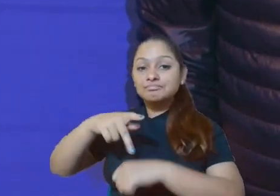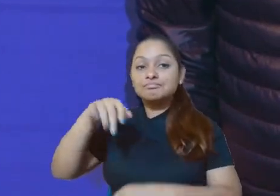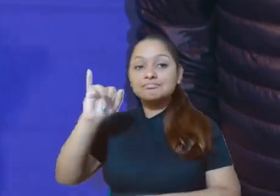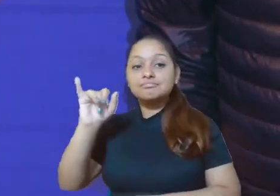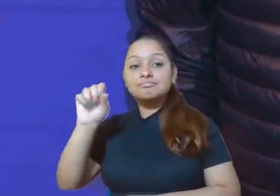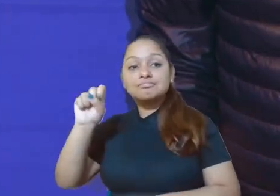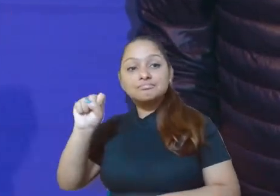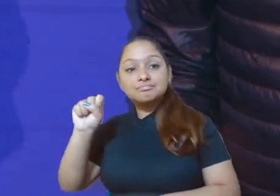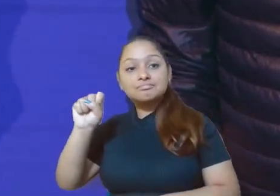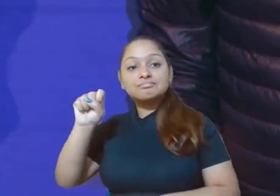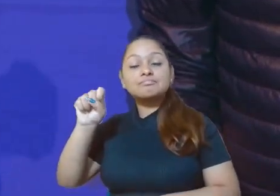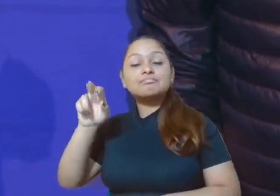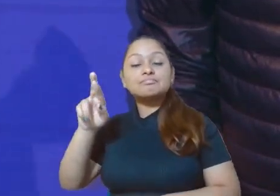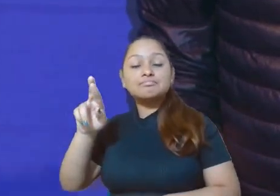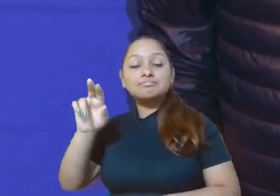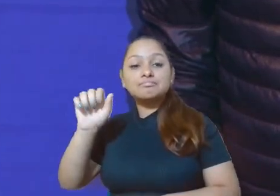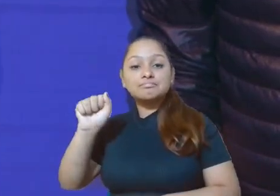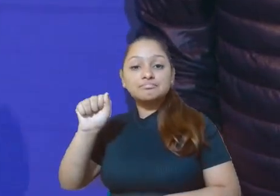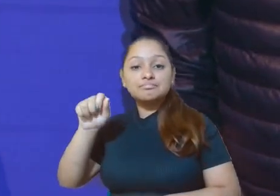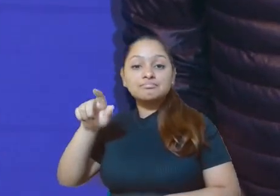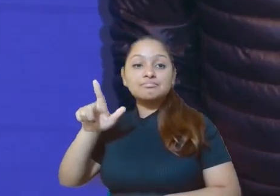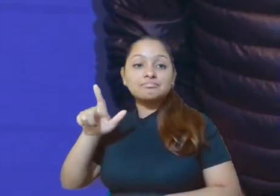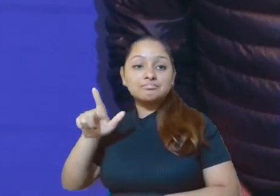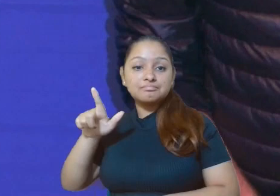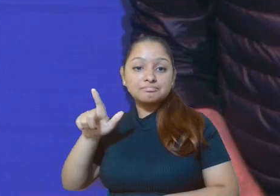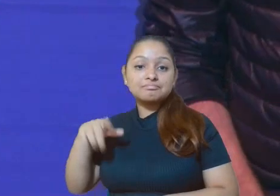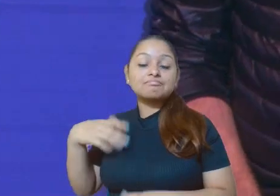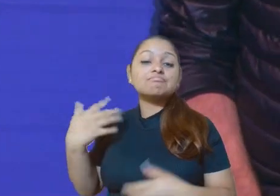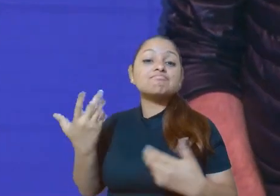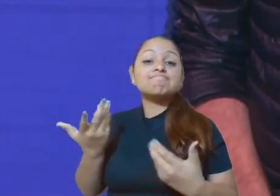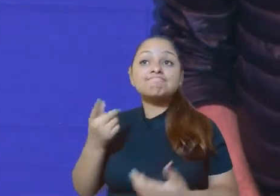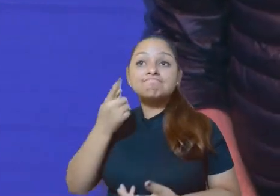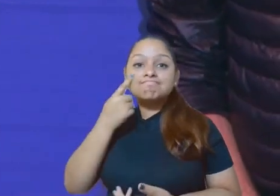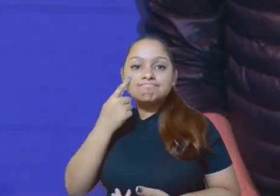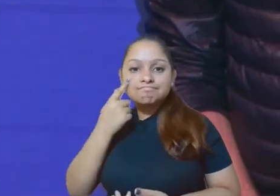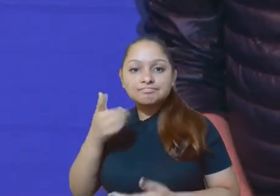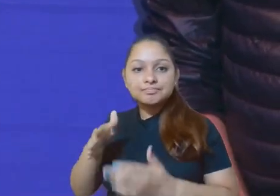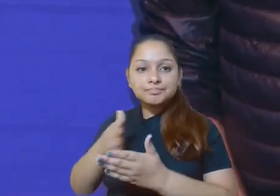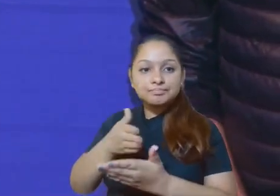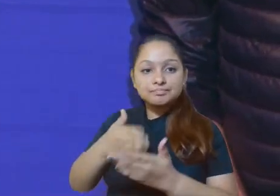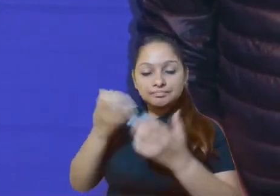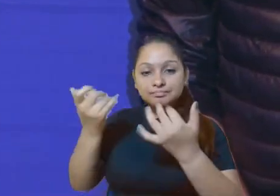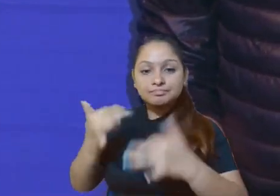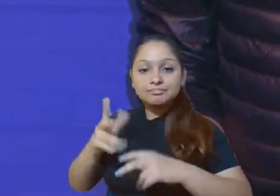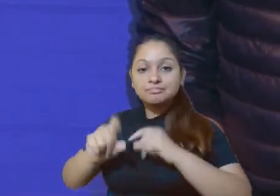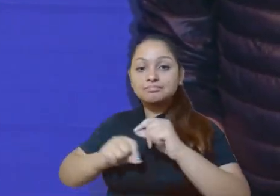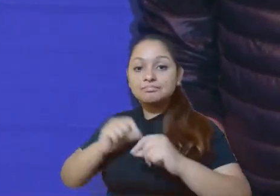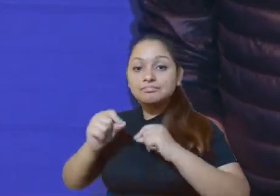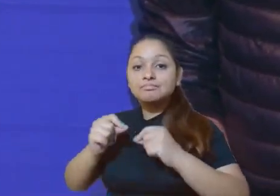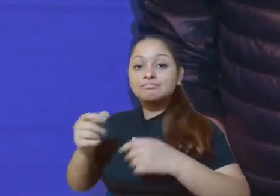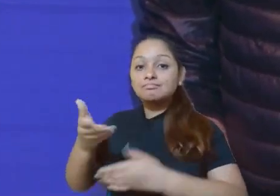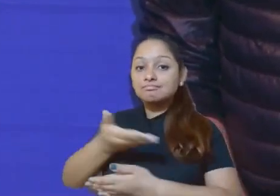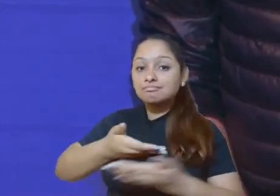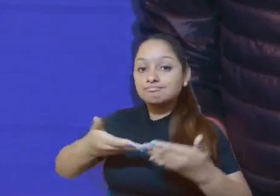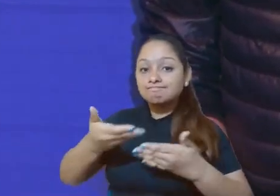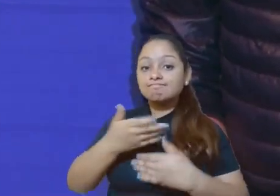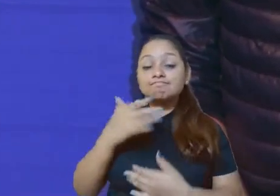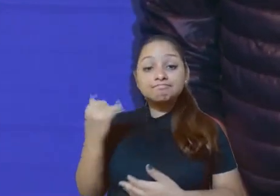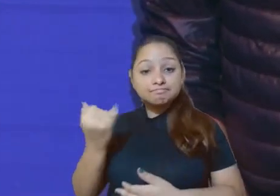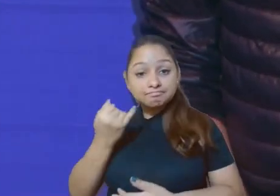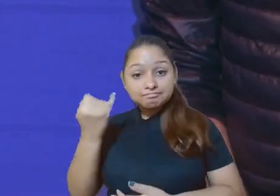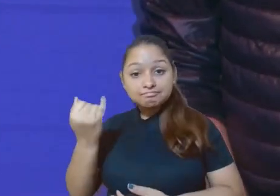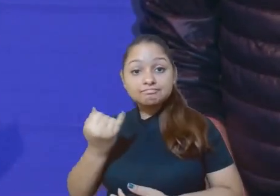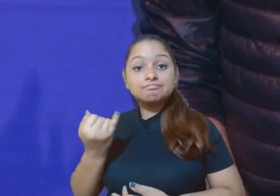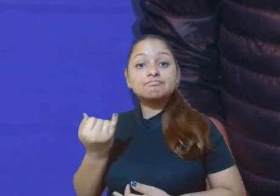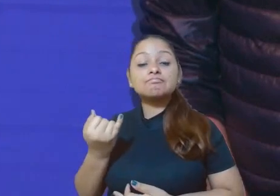that you see, Let There Be Water book, about the startups in the partnership with